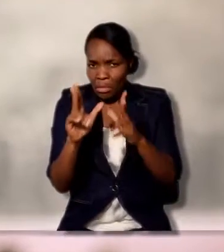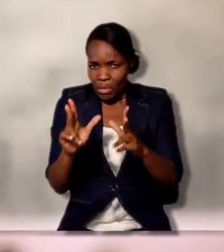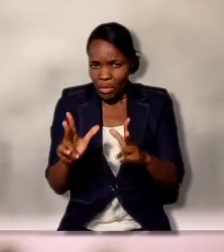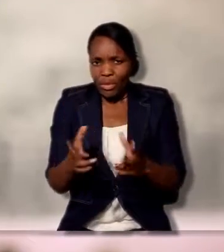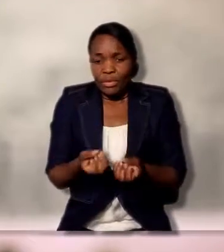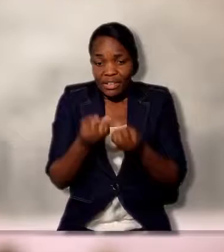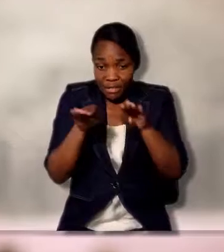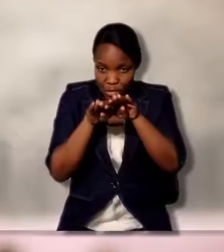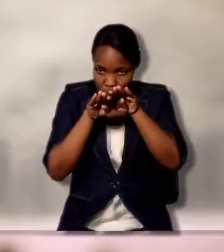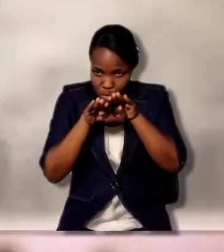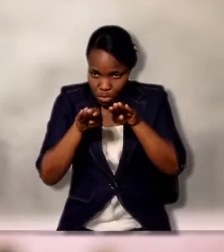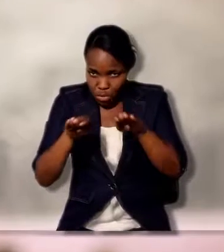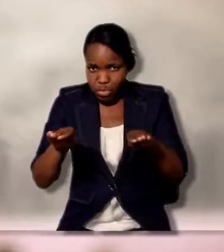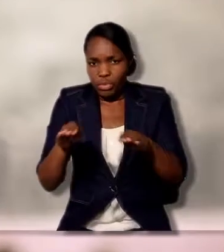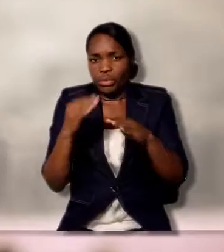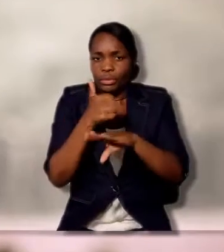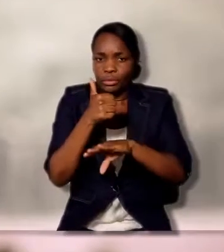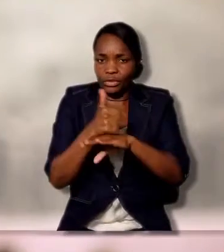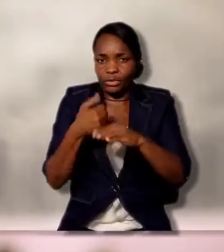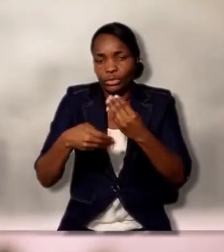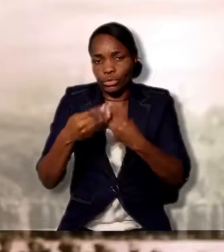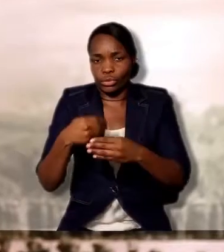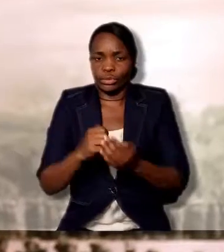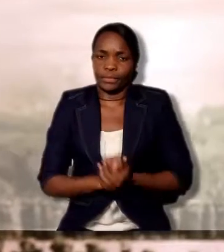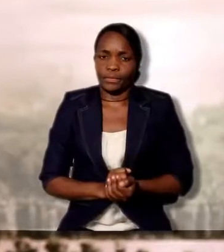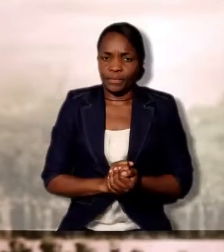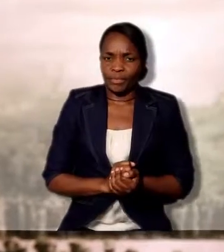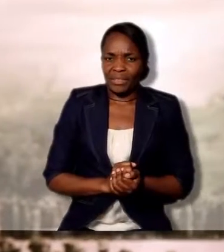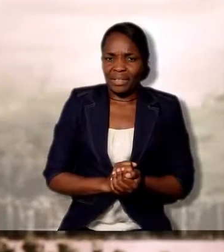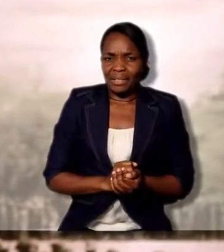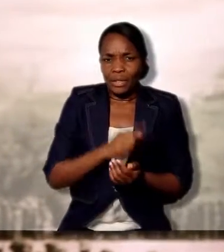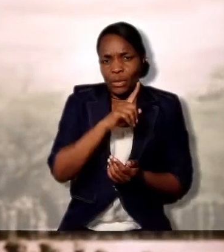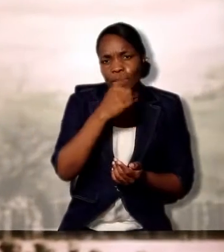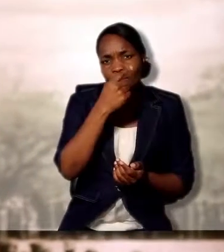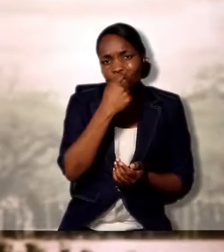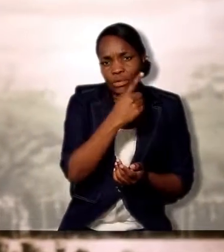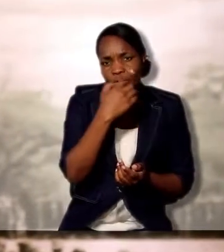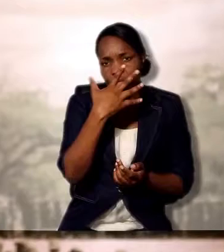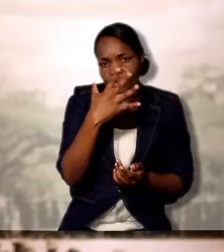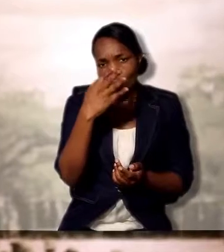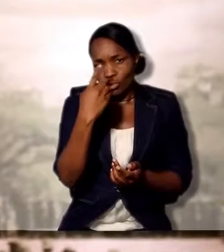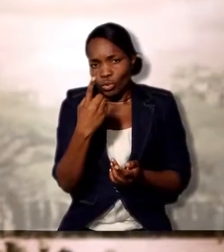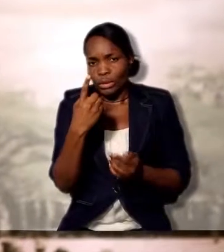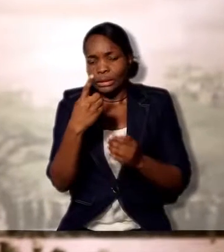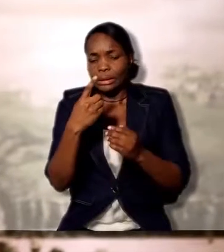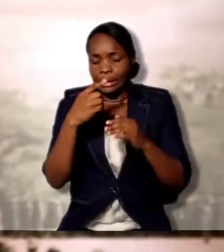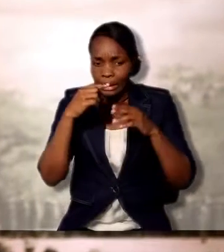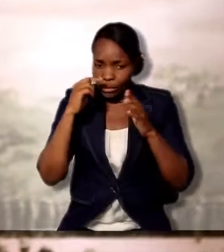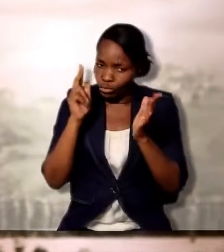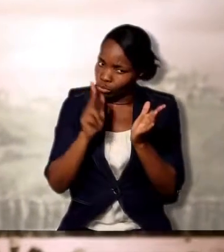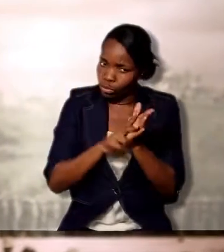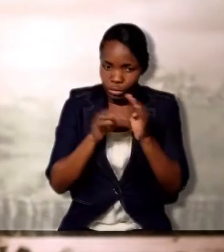entitled to equal opportunities and economic security. 151 nations have already agreed to implement these